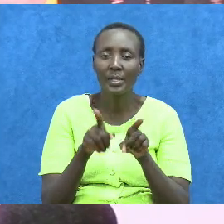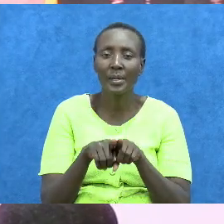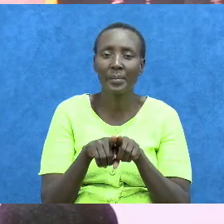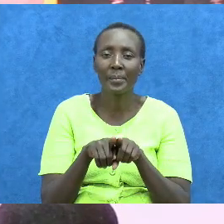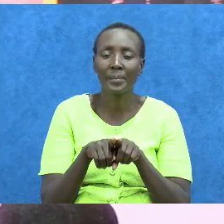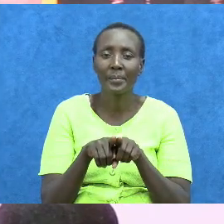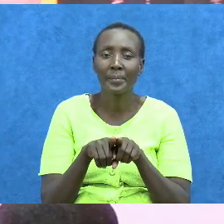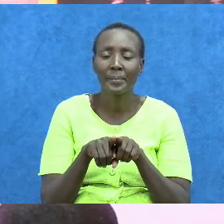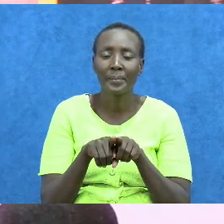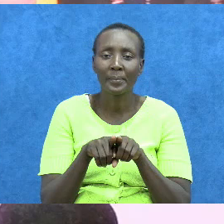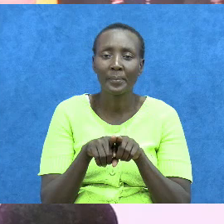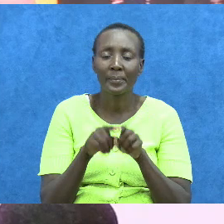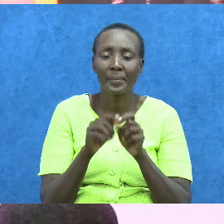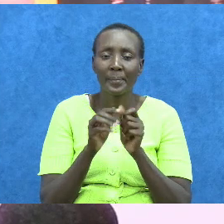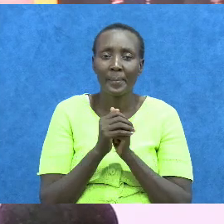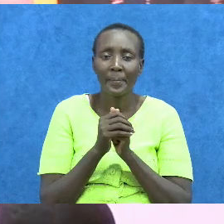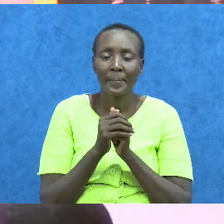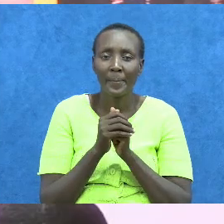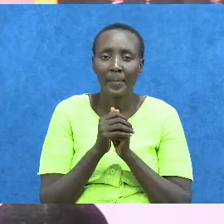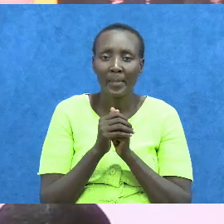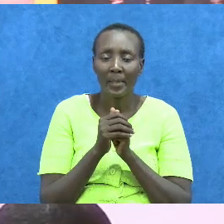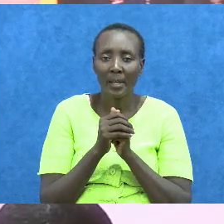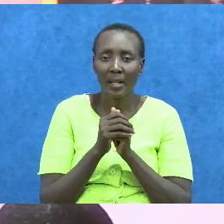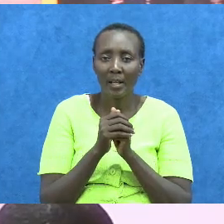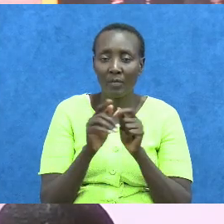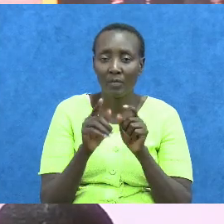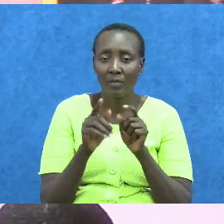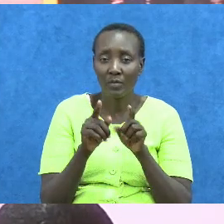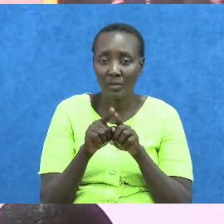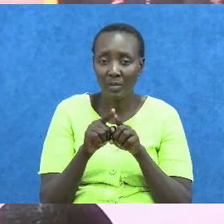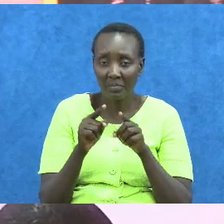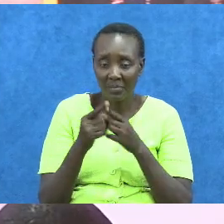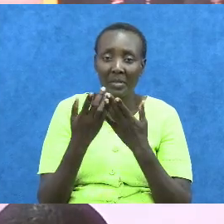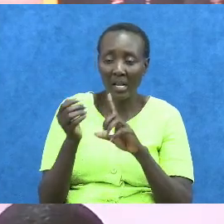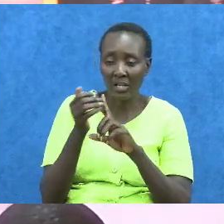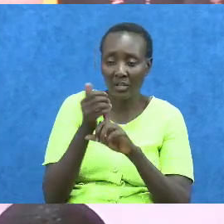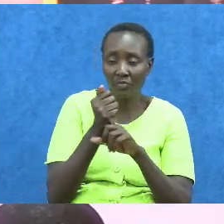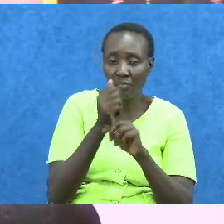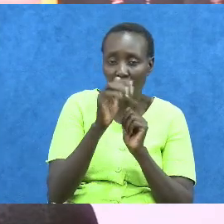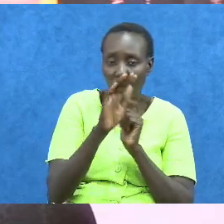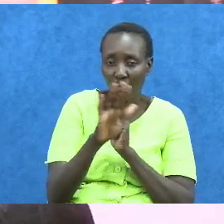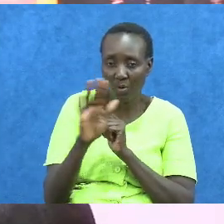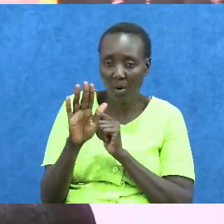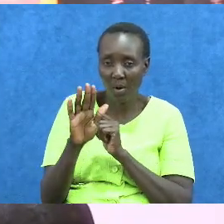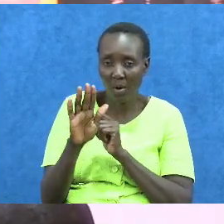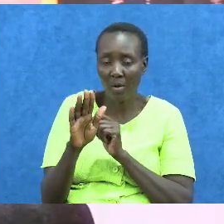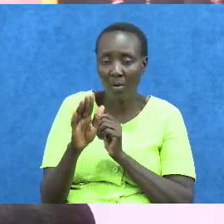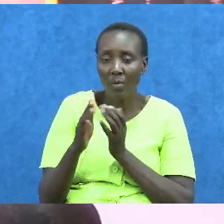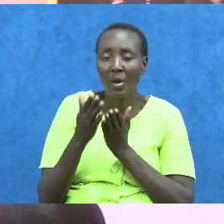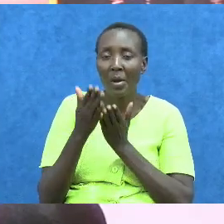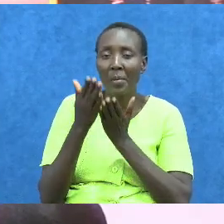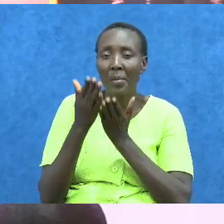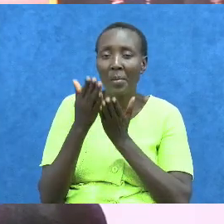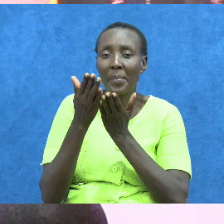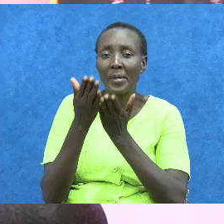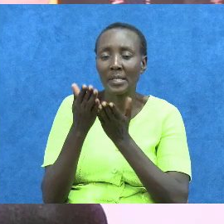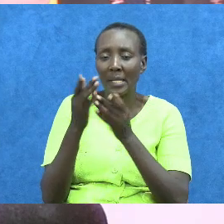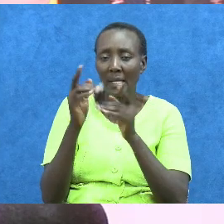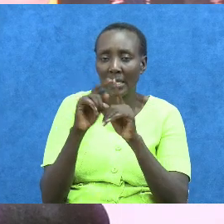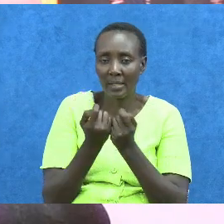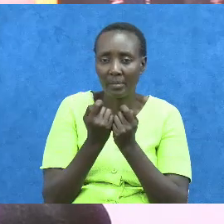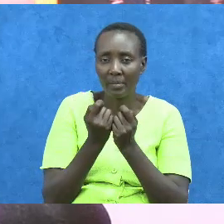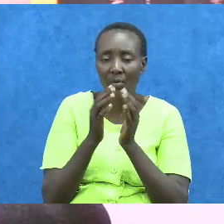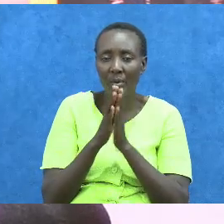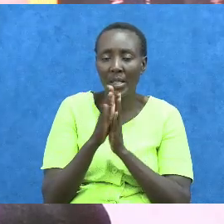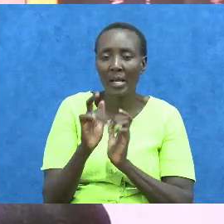for the feat that you accomplished, we are presenting the team with a